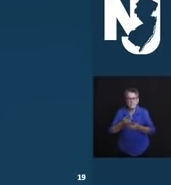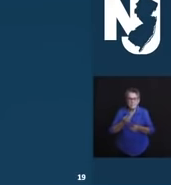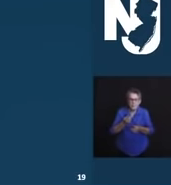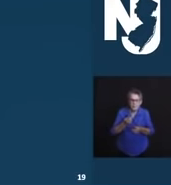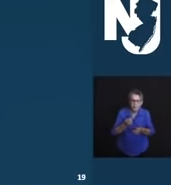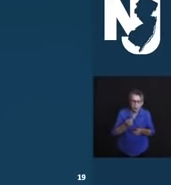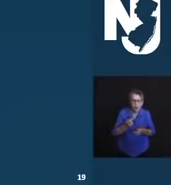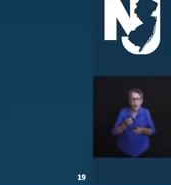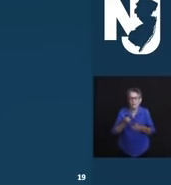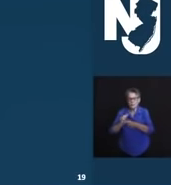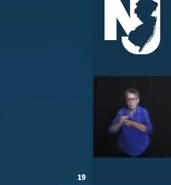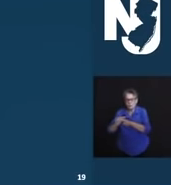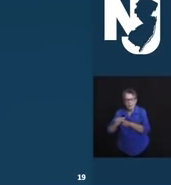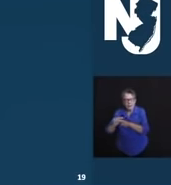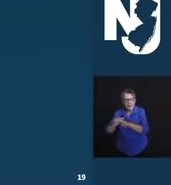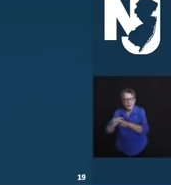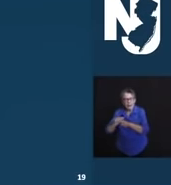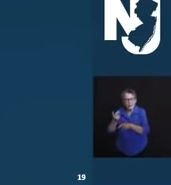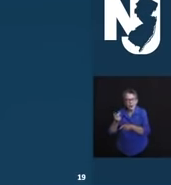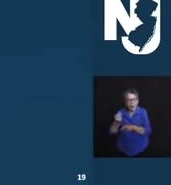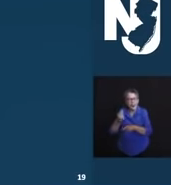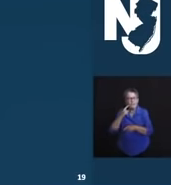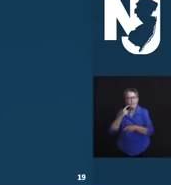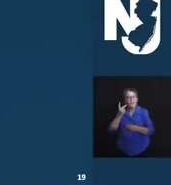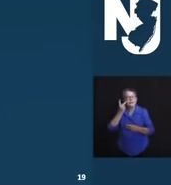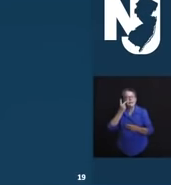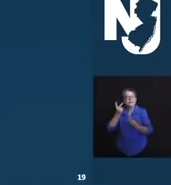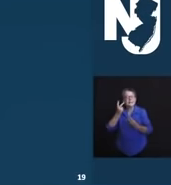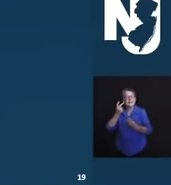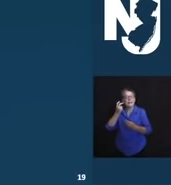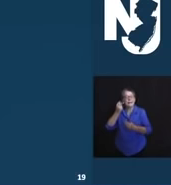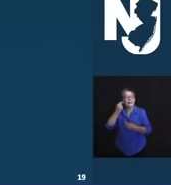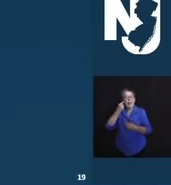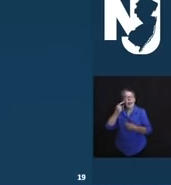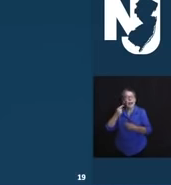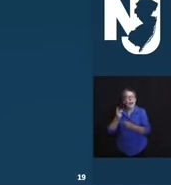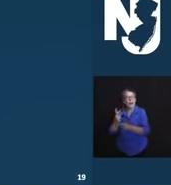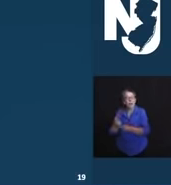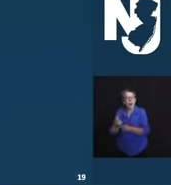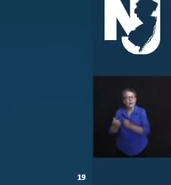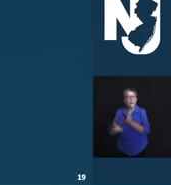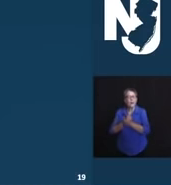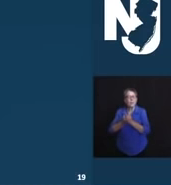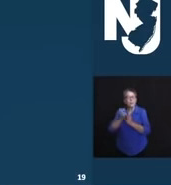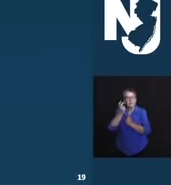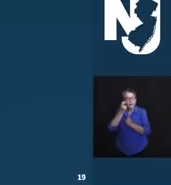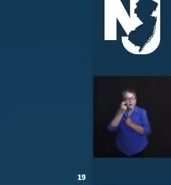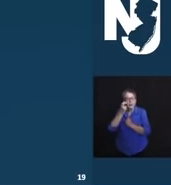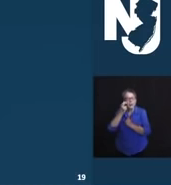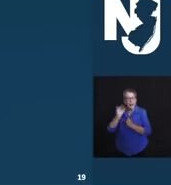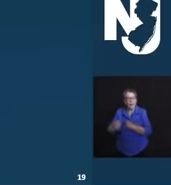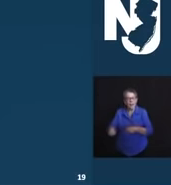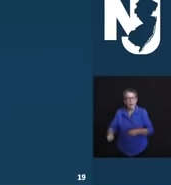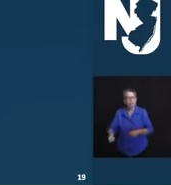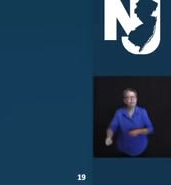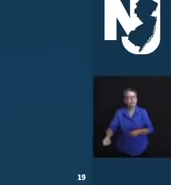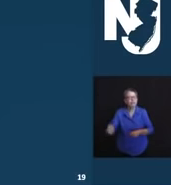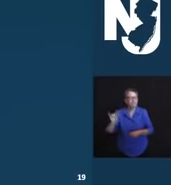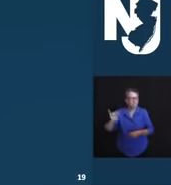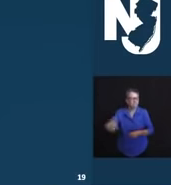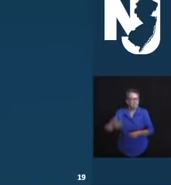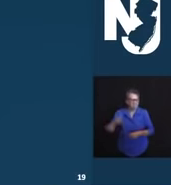Flora enjoyed 72 years together. And as we did with Flora, we extend